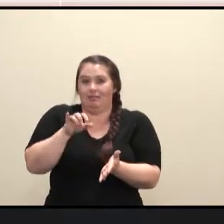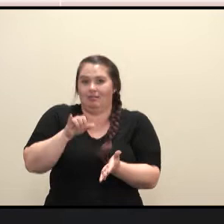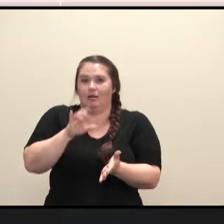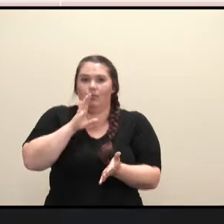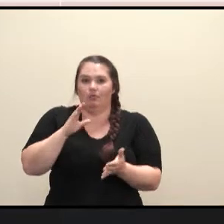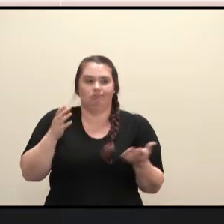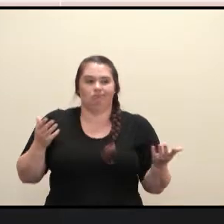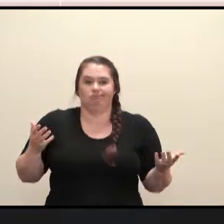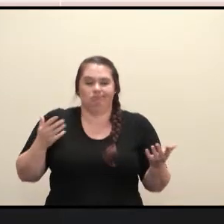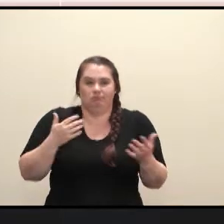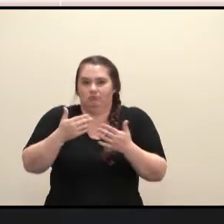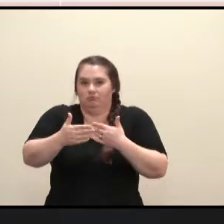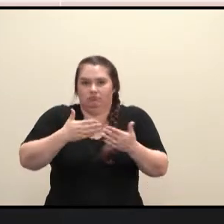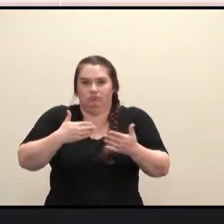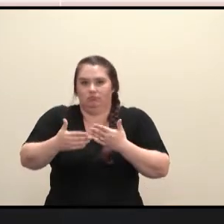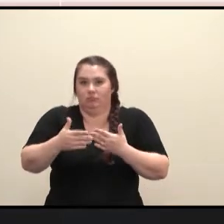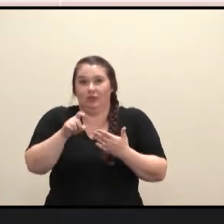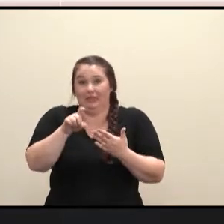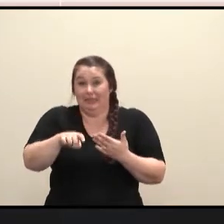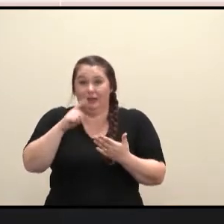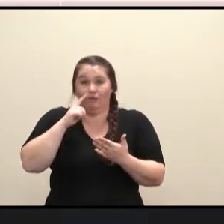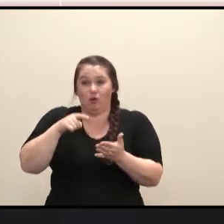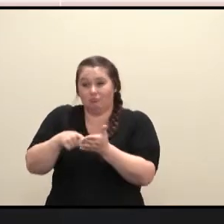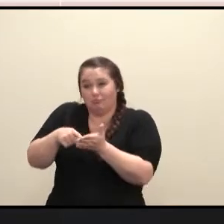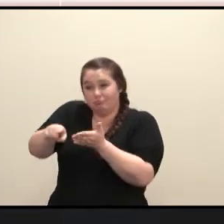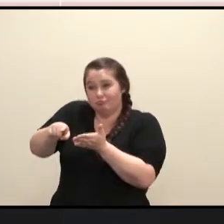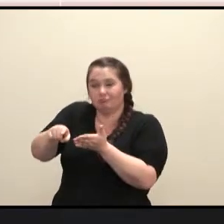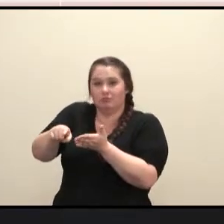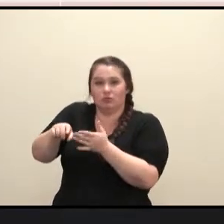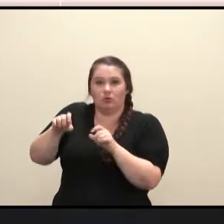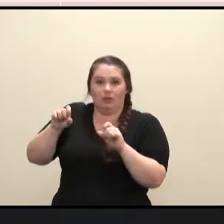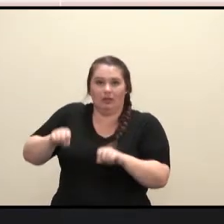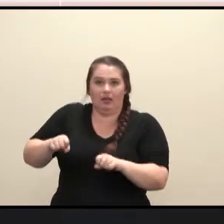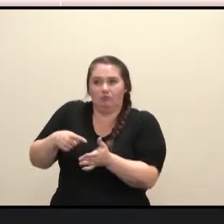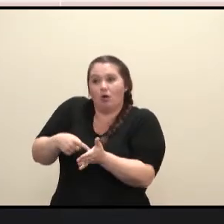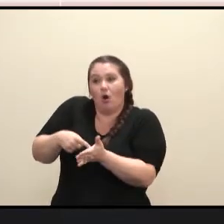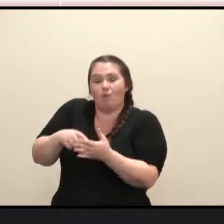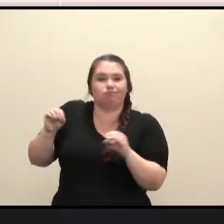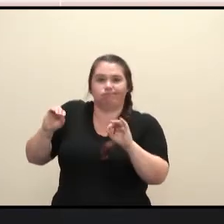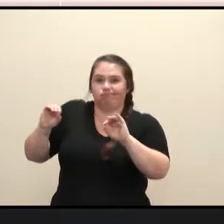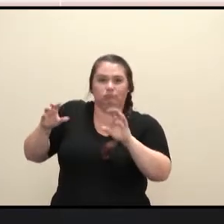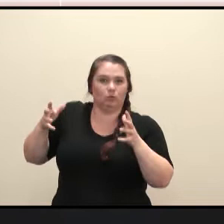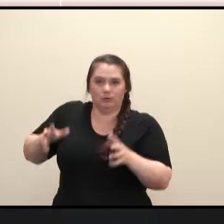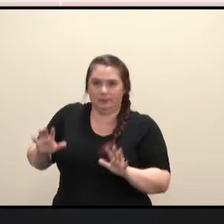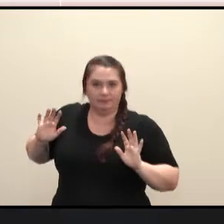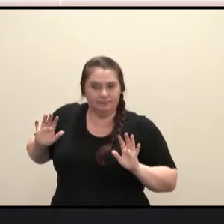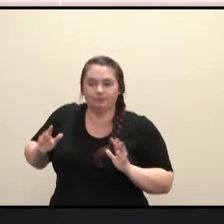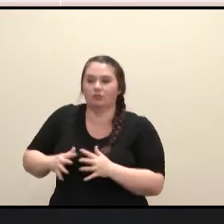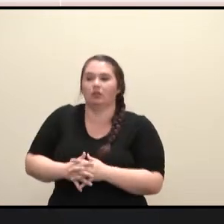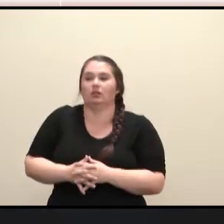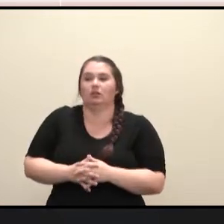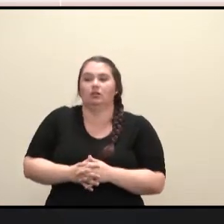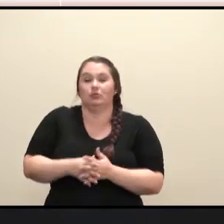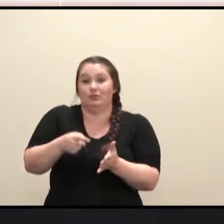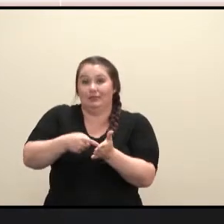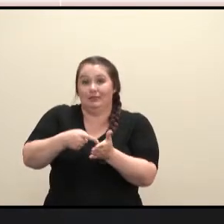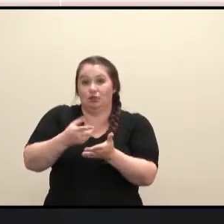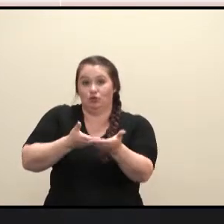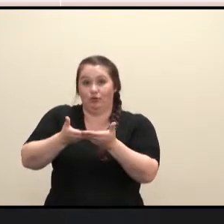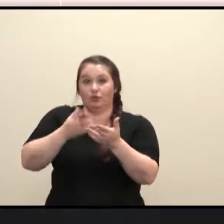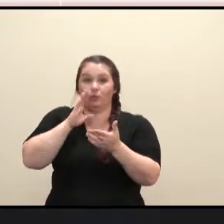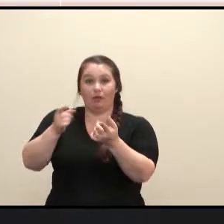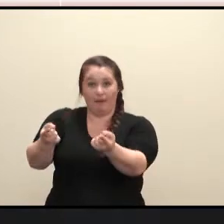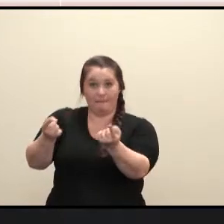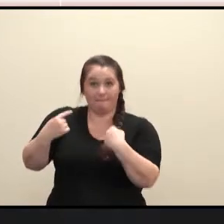be whatever it takes to pay your debt service. So we have issued bonds. We will have a debt service payment this coming year.